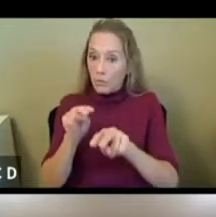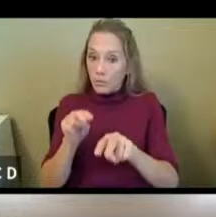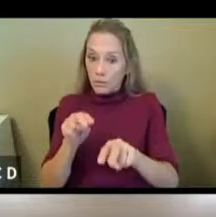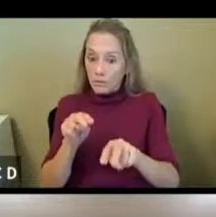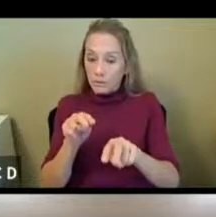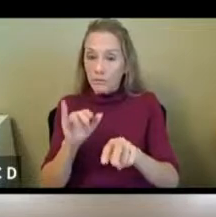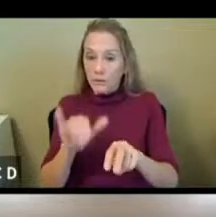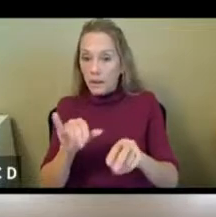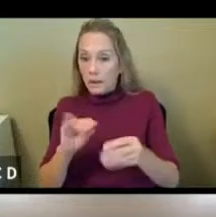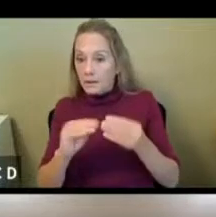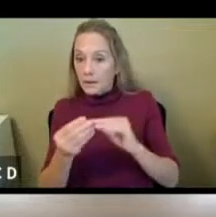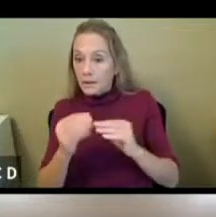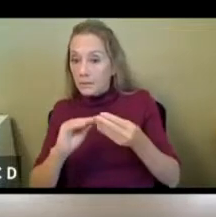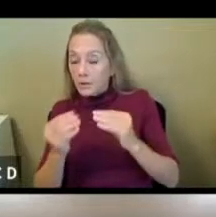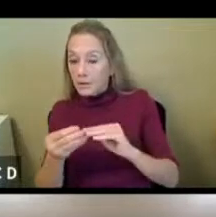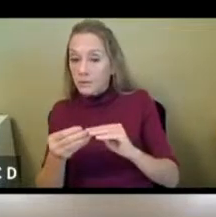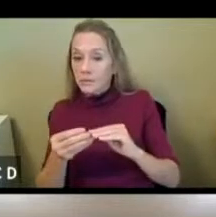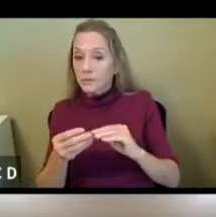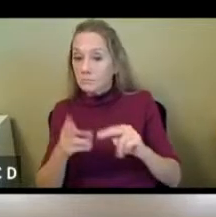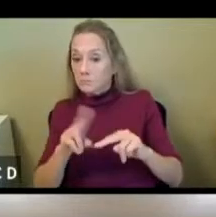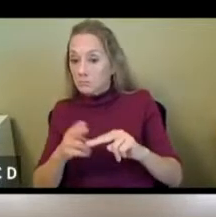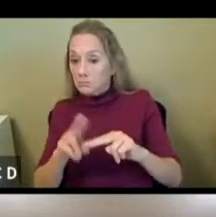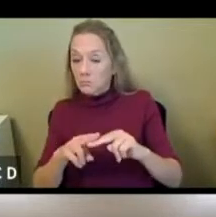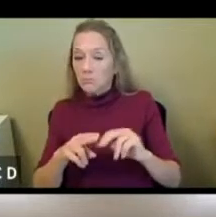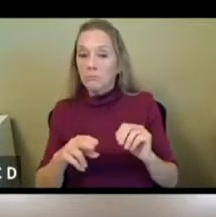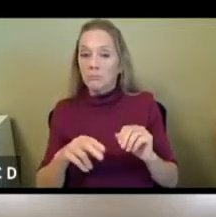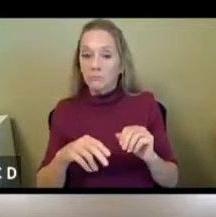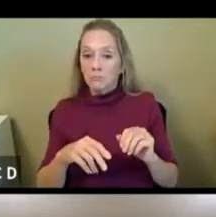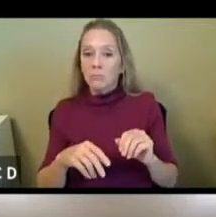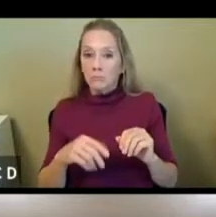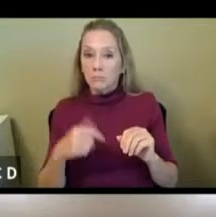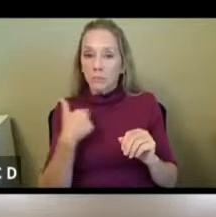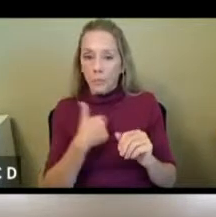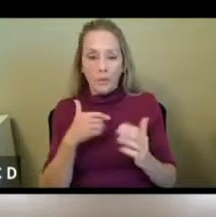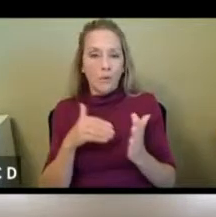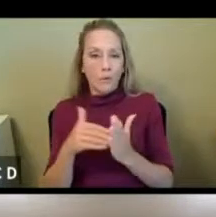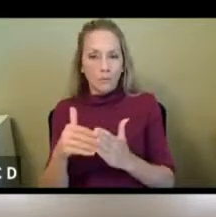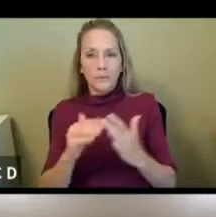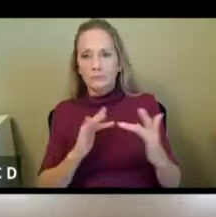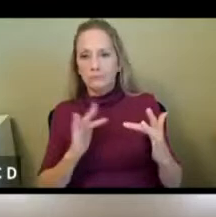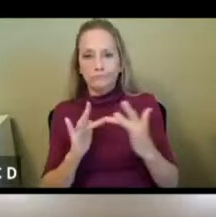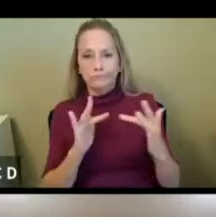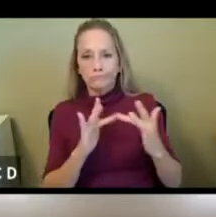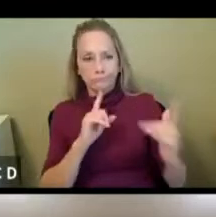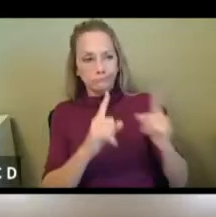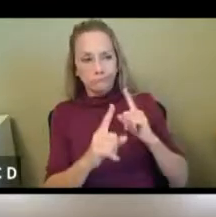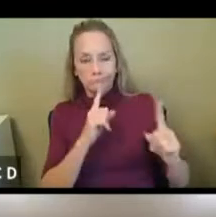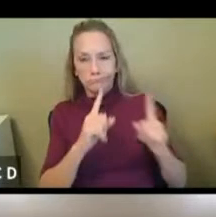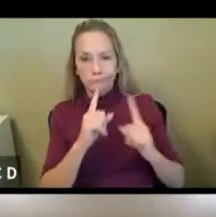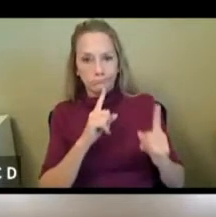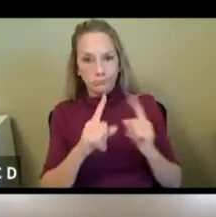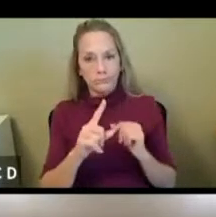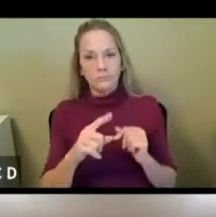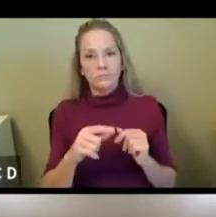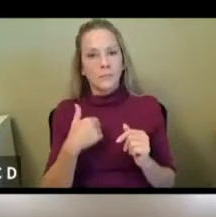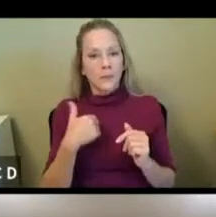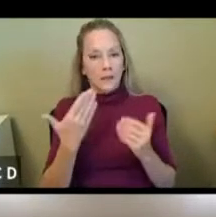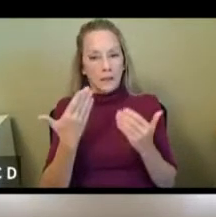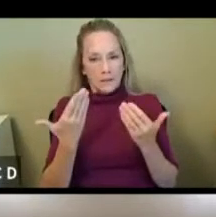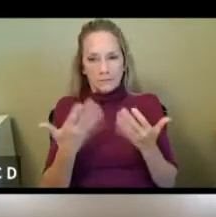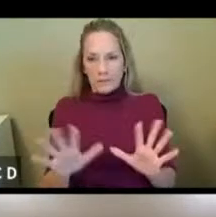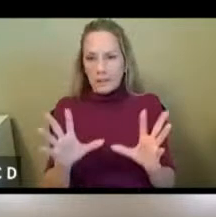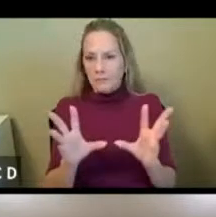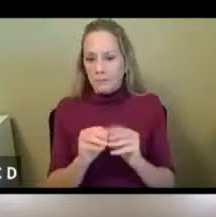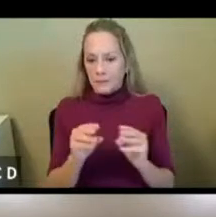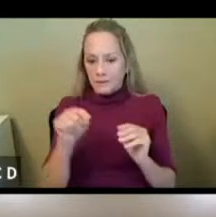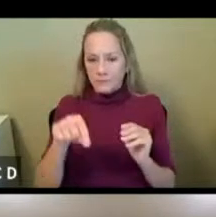in hospitalizations closely, and we are in frequent communication. And I know it's been mentioned before in these meetings, and it